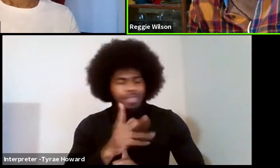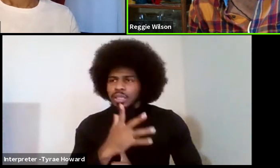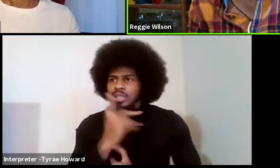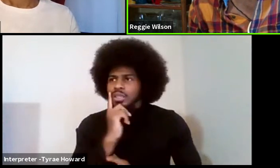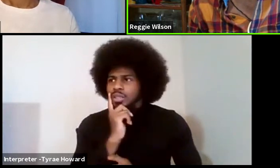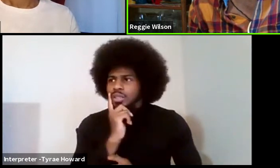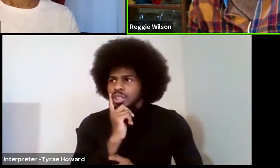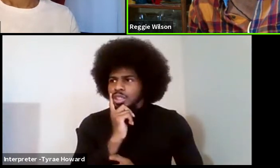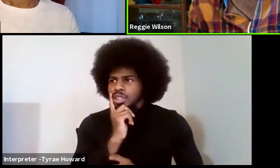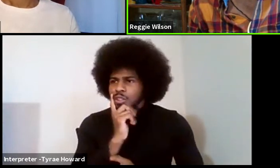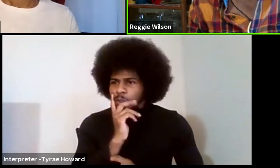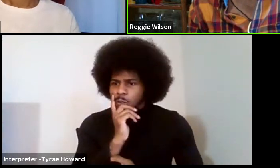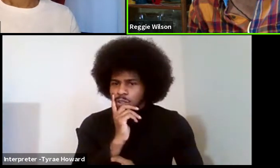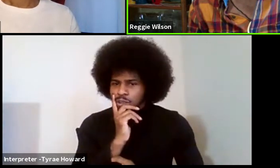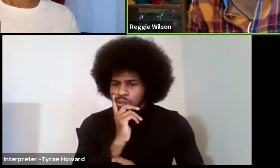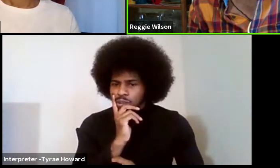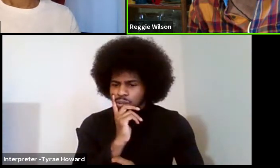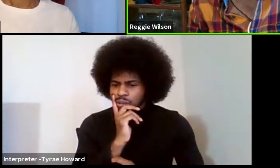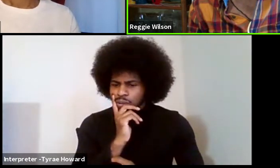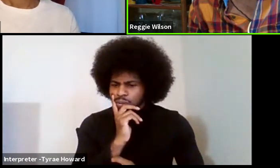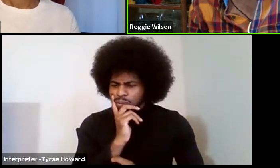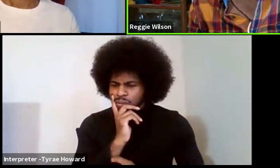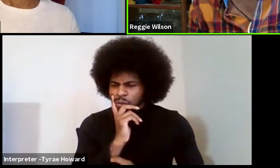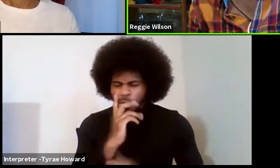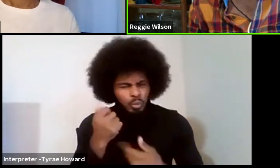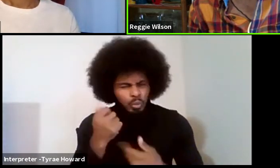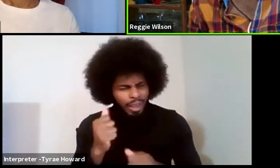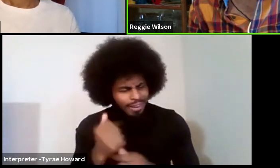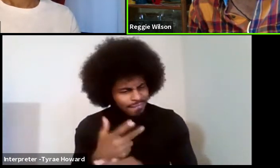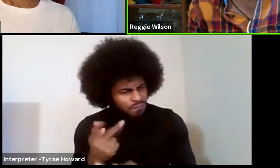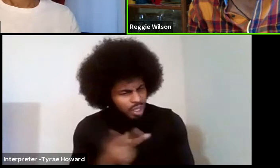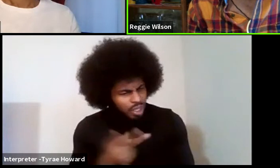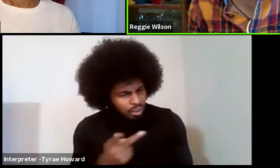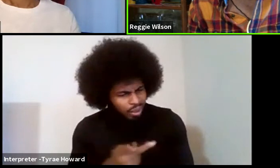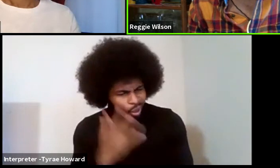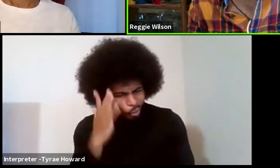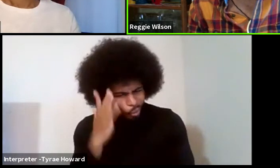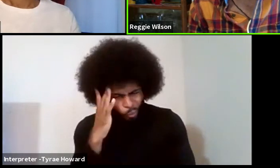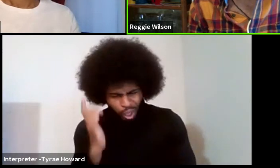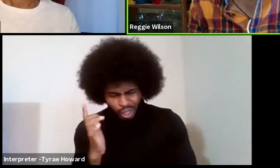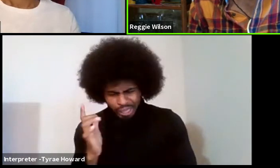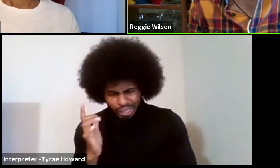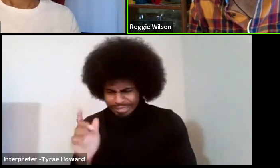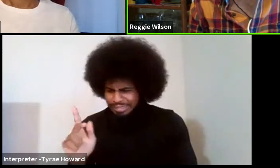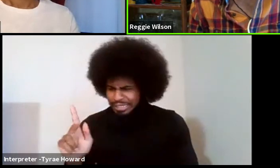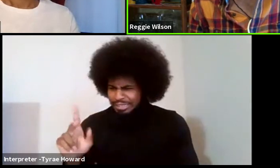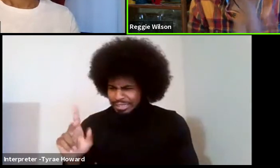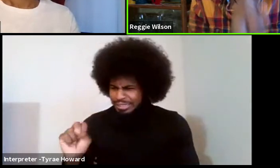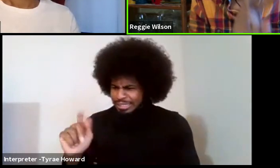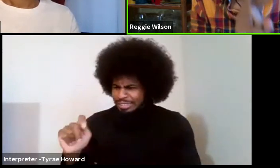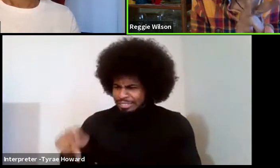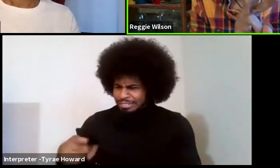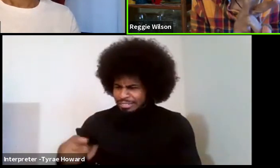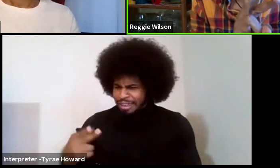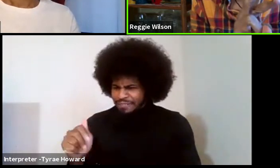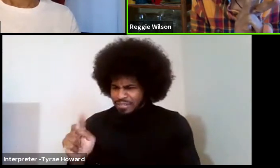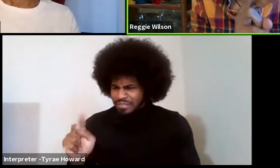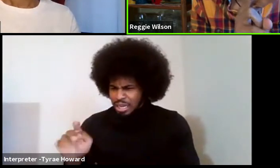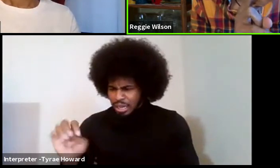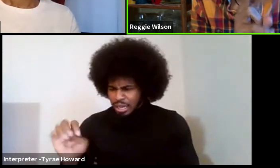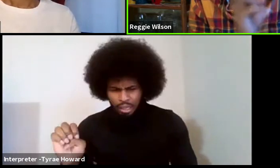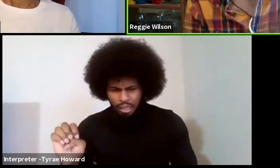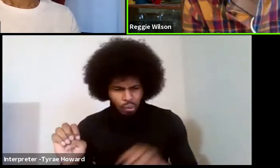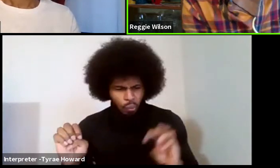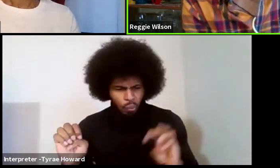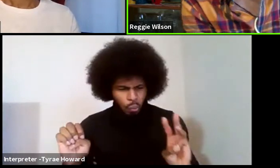I'm trying to connect why I connect Stephanie and Whitney together so much. But they dance together because